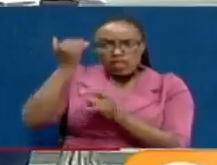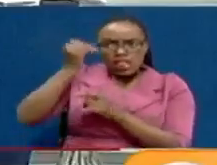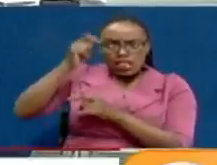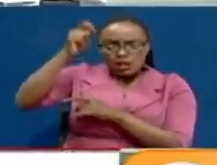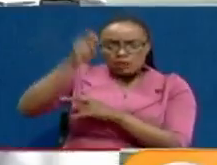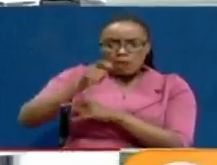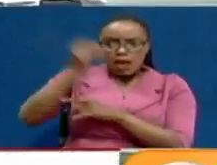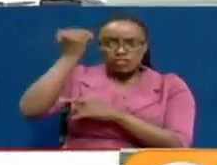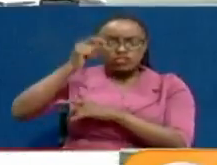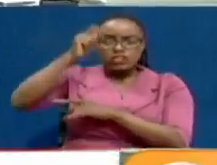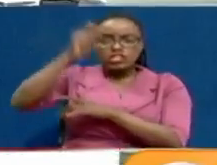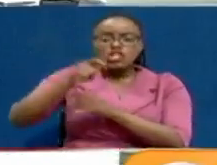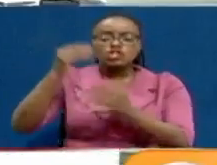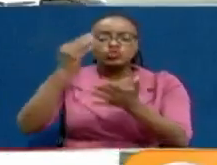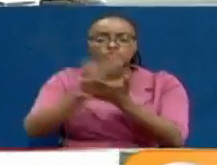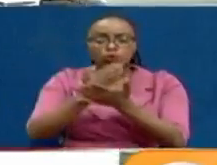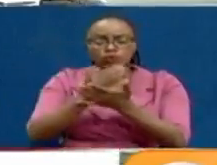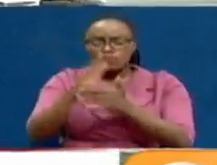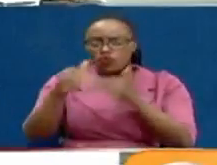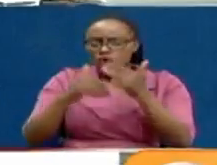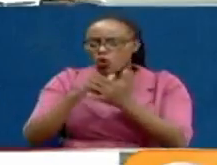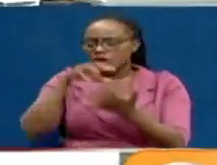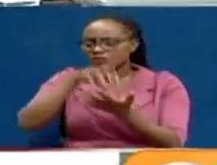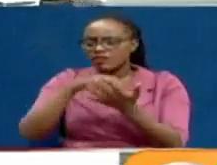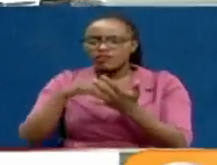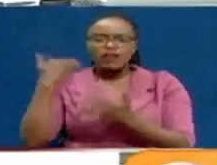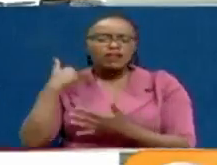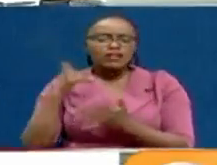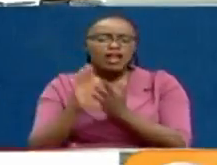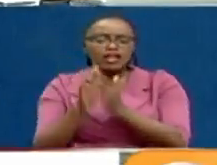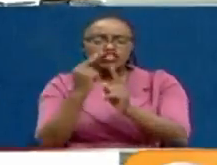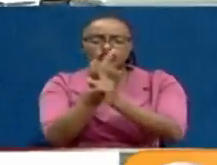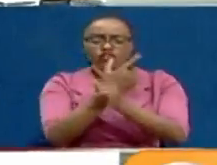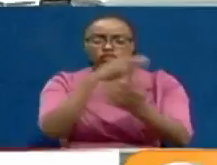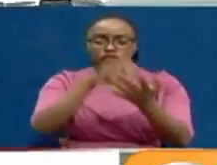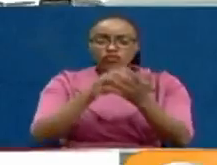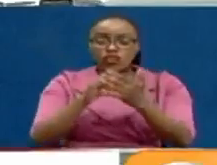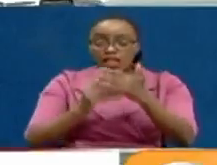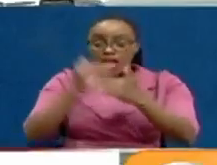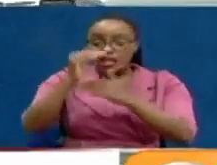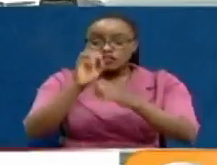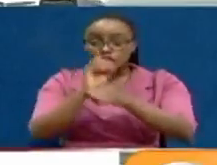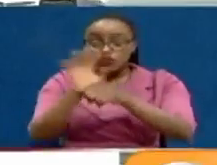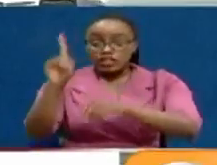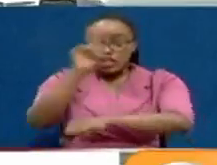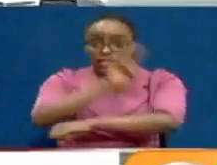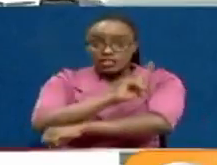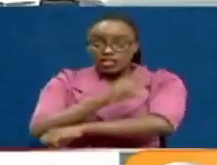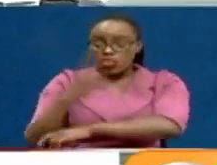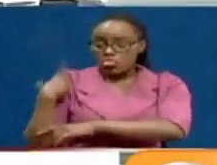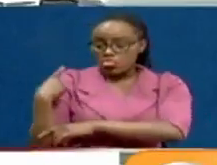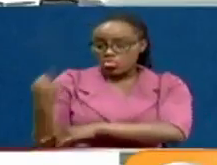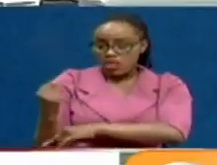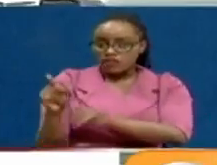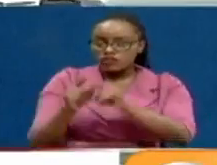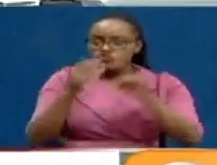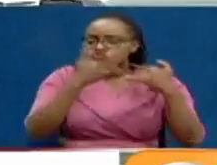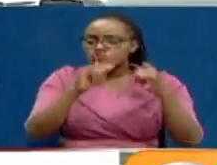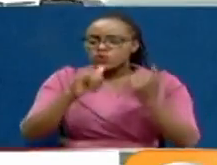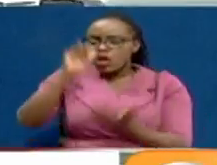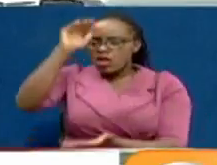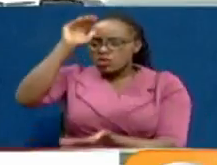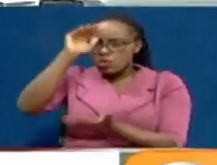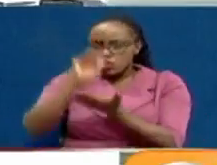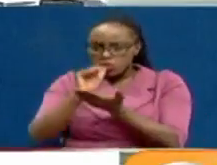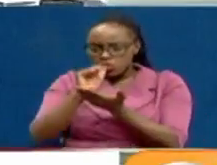The judiciary has suspended hearings for all criminal and civil cases for the next 14 days in the latest measures to mitigate the spread